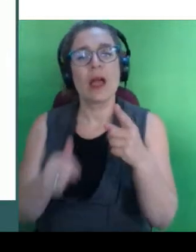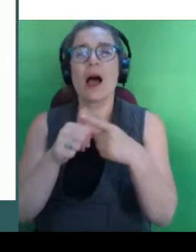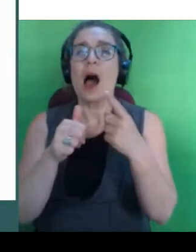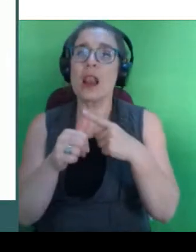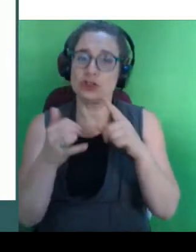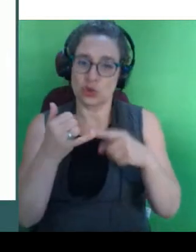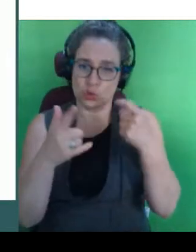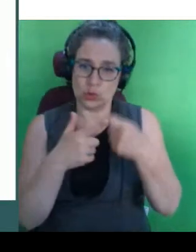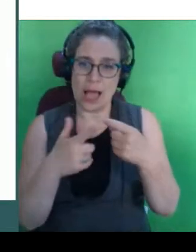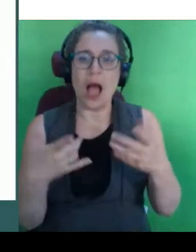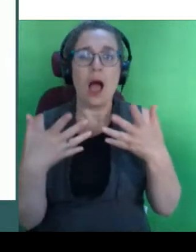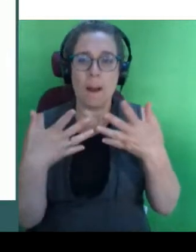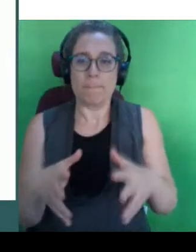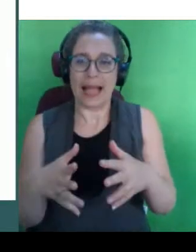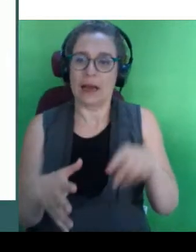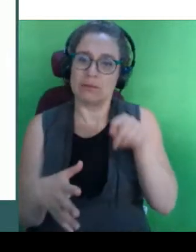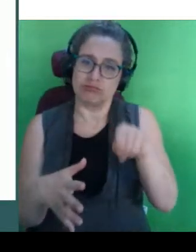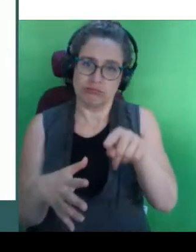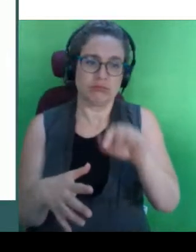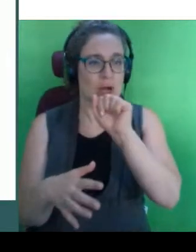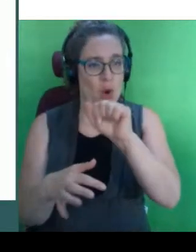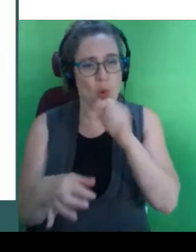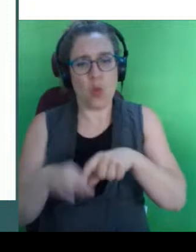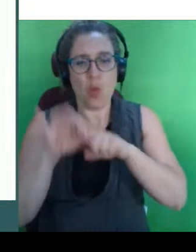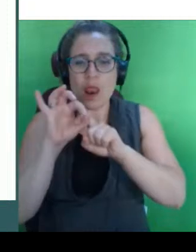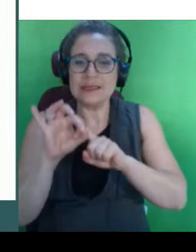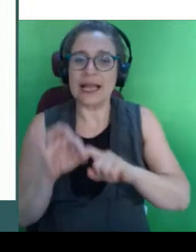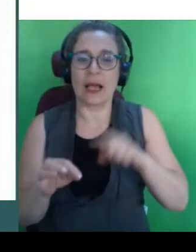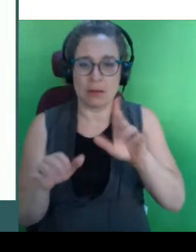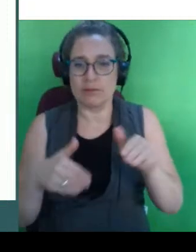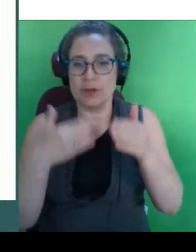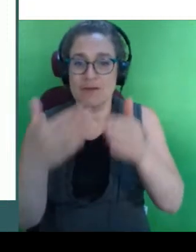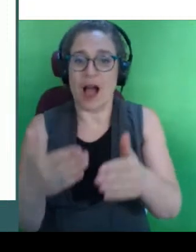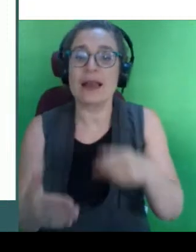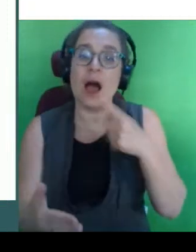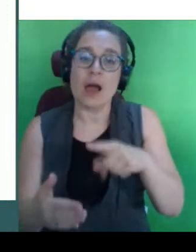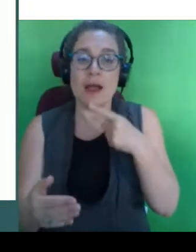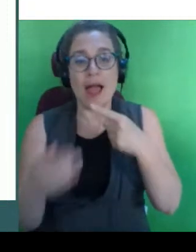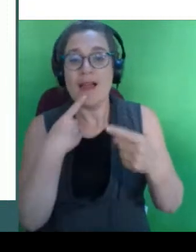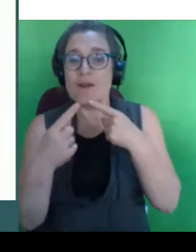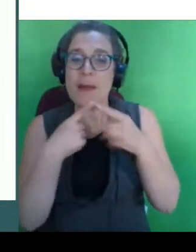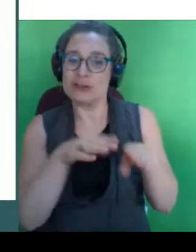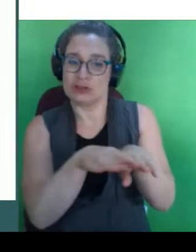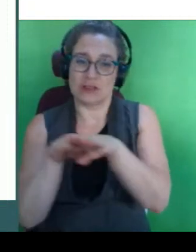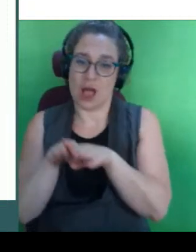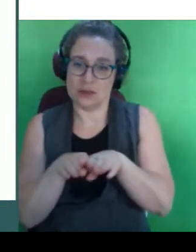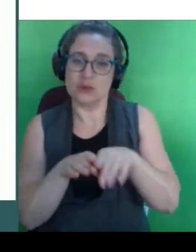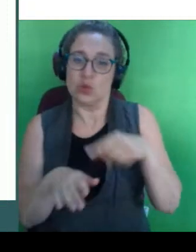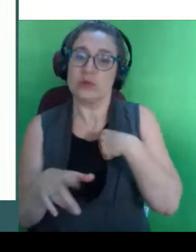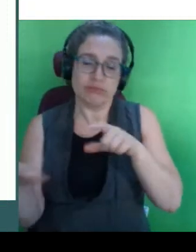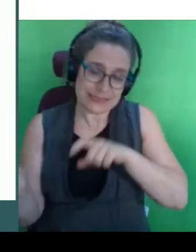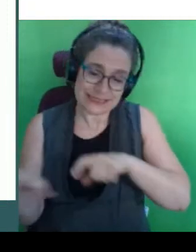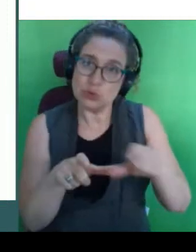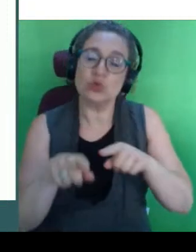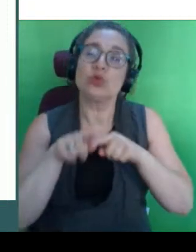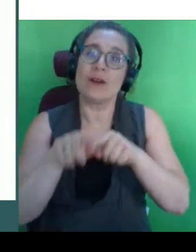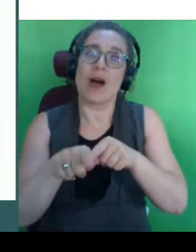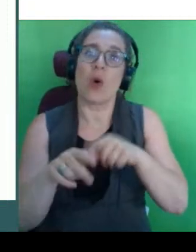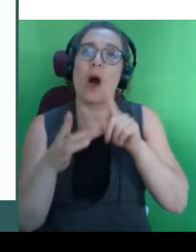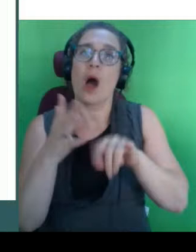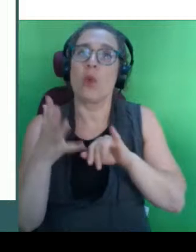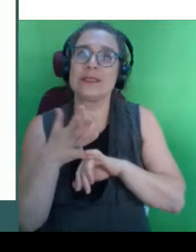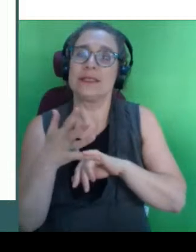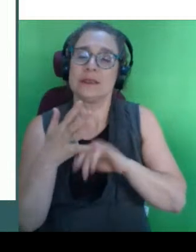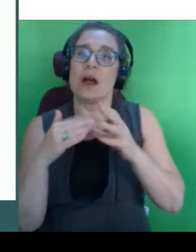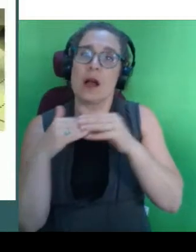health and social care by the Information Standards, and we can continue to follow IS guidelines in the creation of our